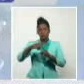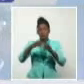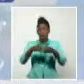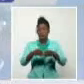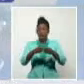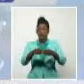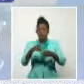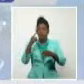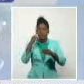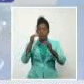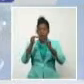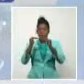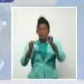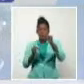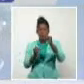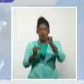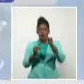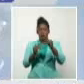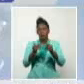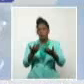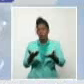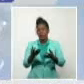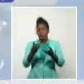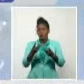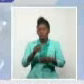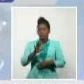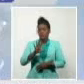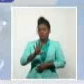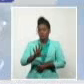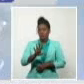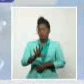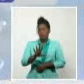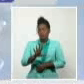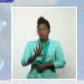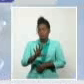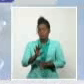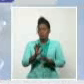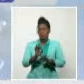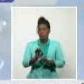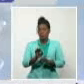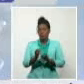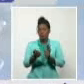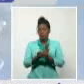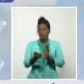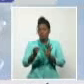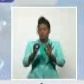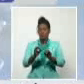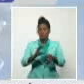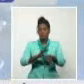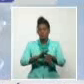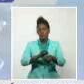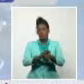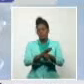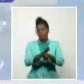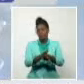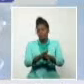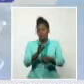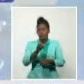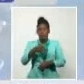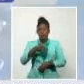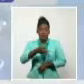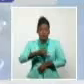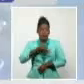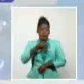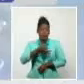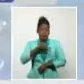5.9, Camagüey 5.2, and Santiago de Cuba, Guantánamo, Las Tunas are reporting a